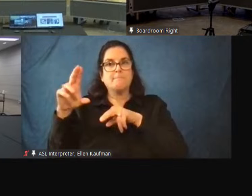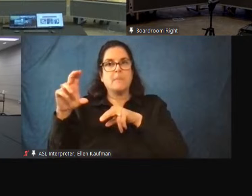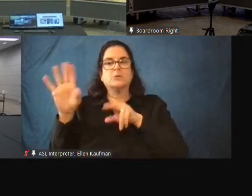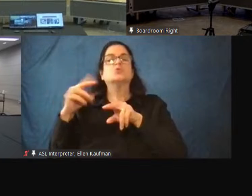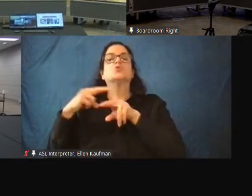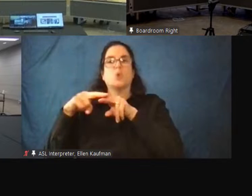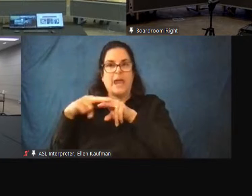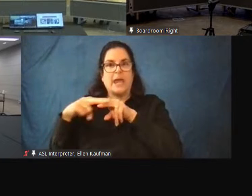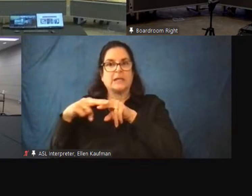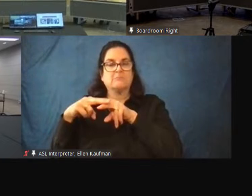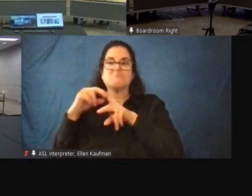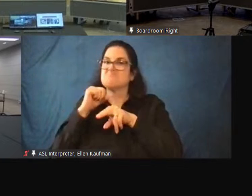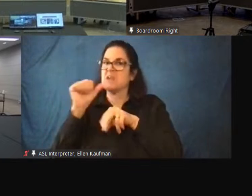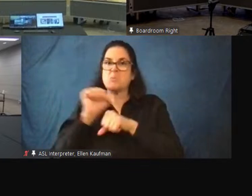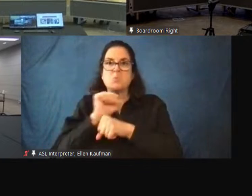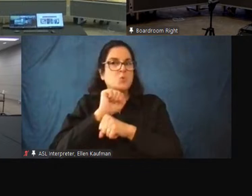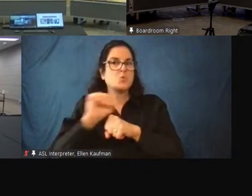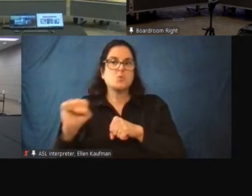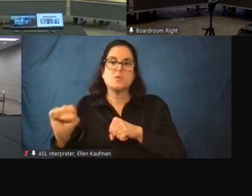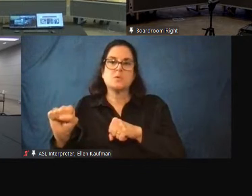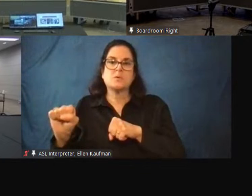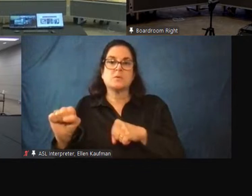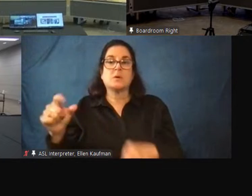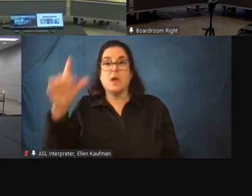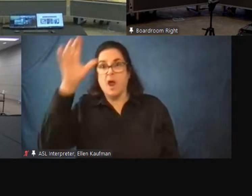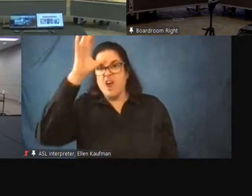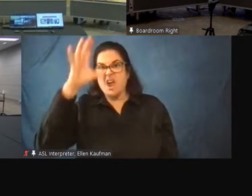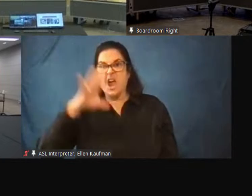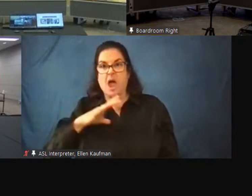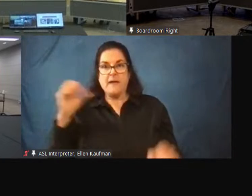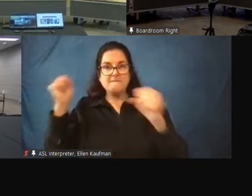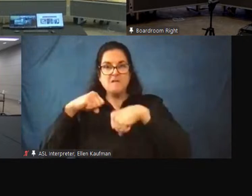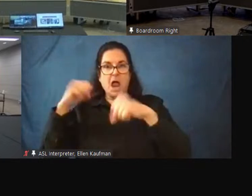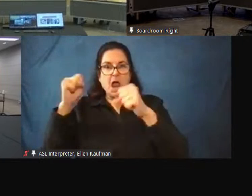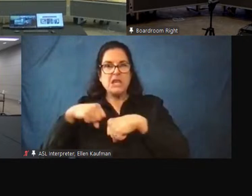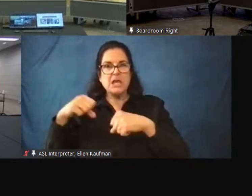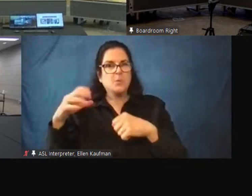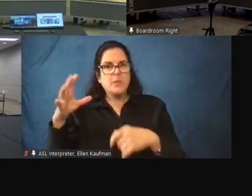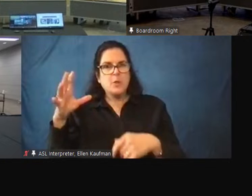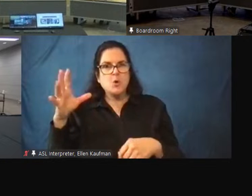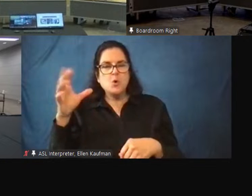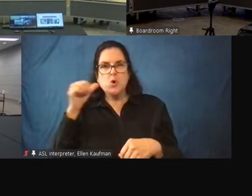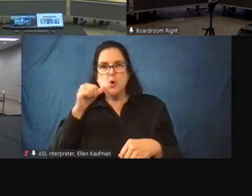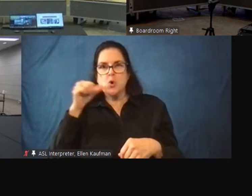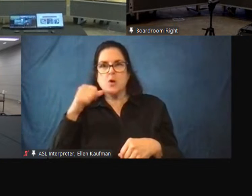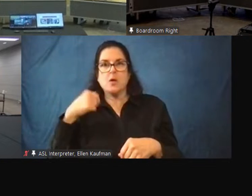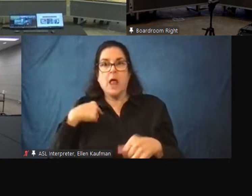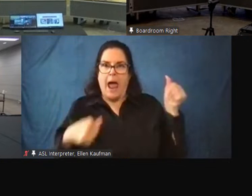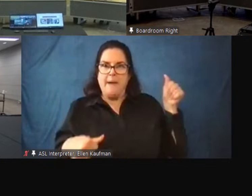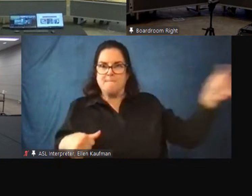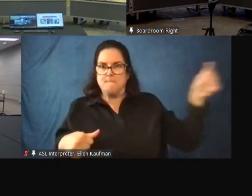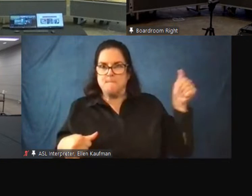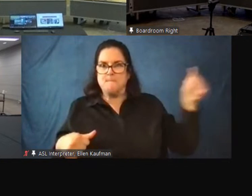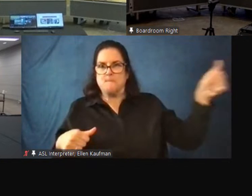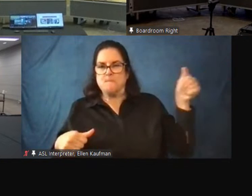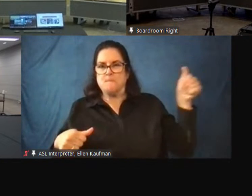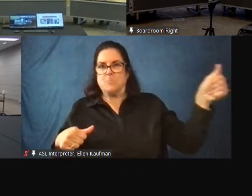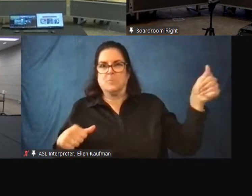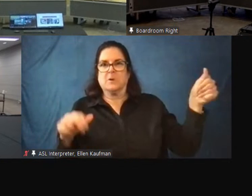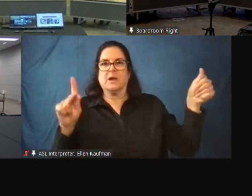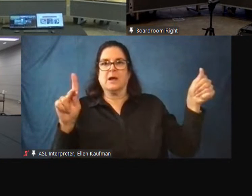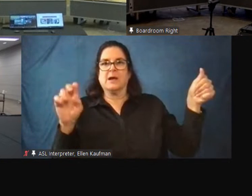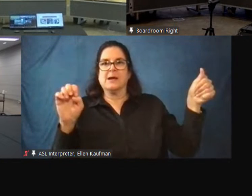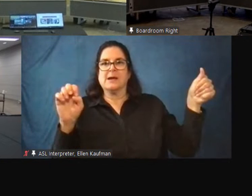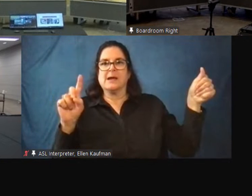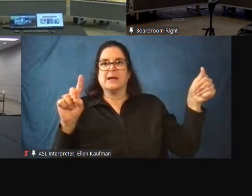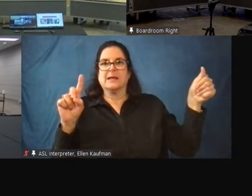work. There was this guy fighting with this girl. I pressed the button of Ketsy